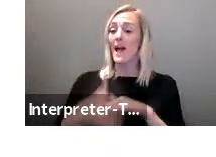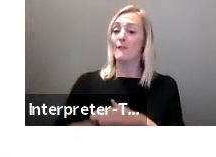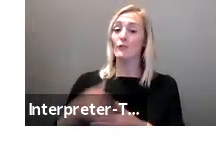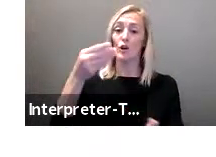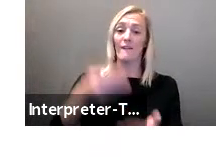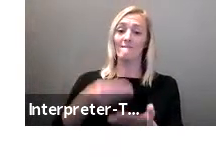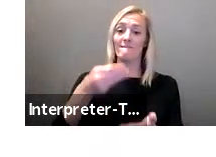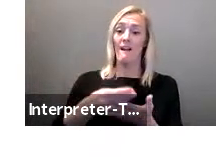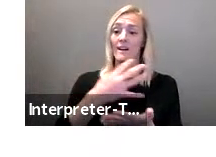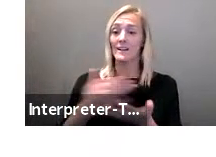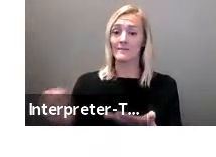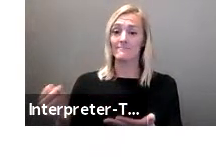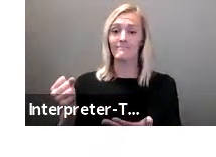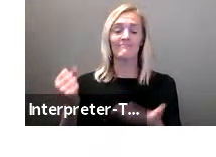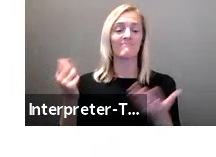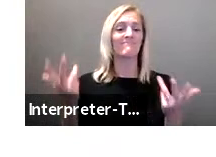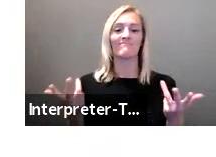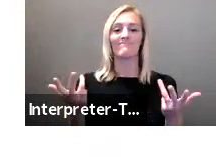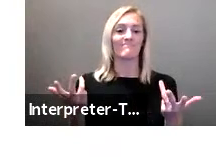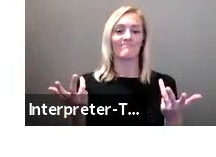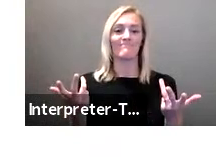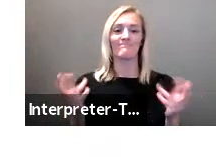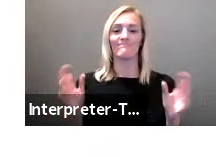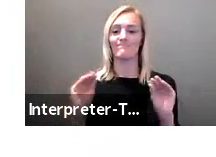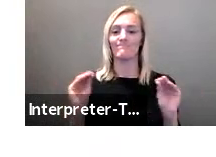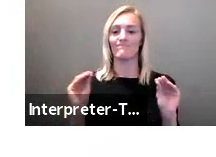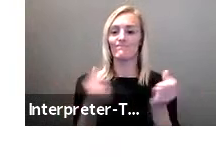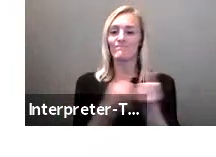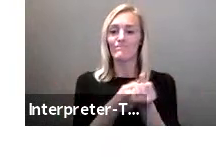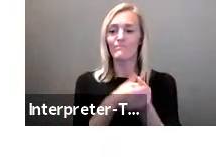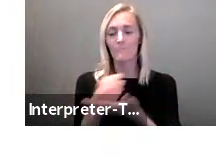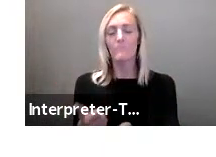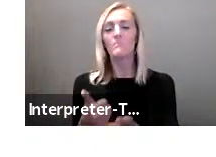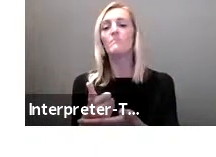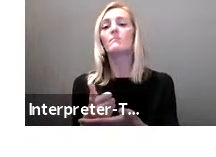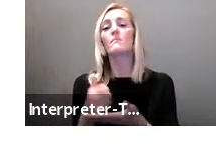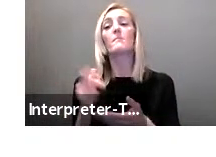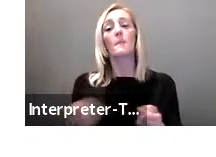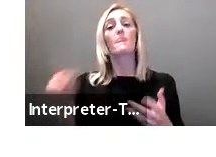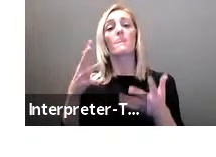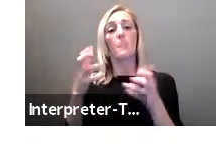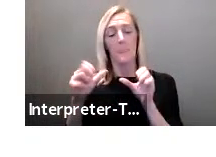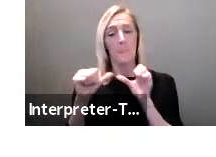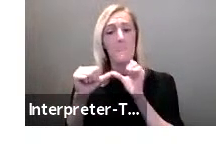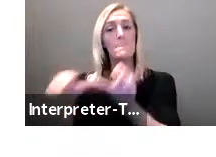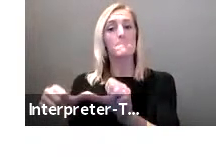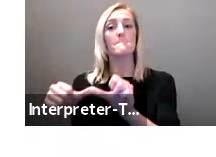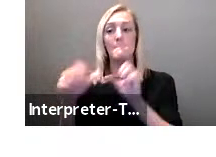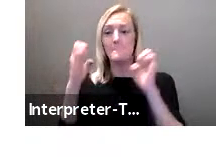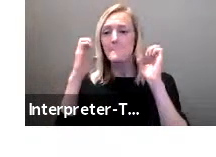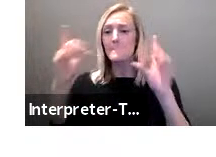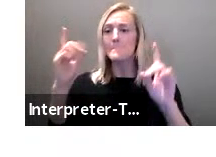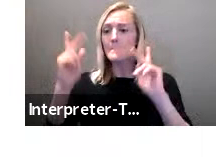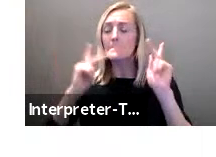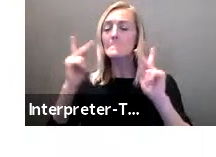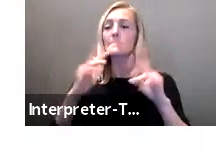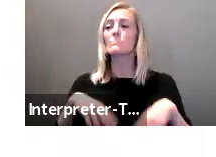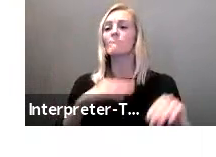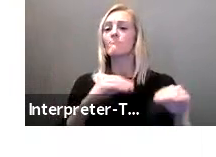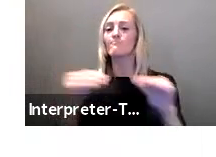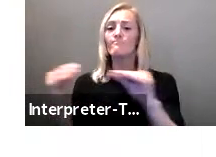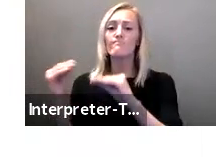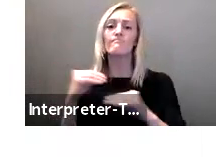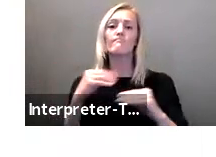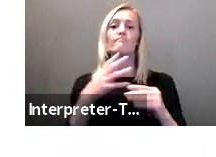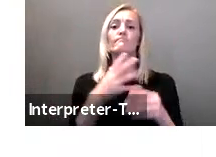leaves, they're left to fend for themselves. We also learned that they want to continue the work of educating people, filling in the gaps of care, and getting